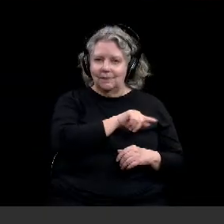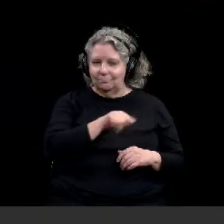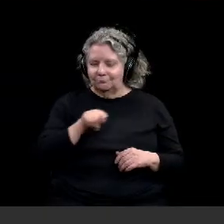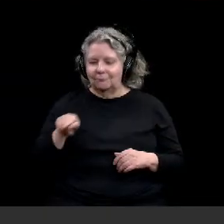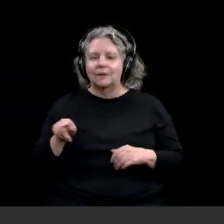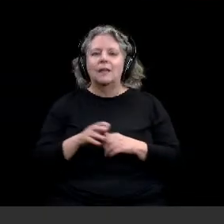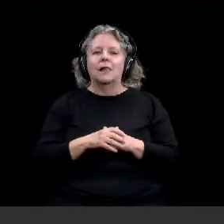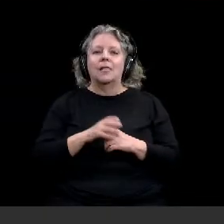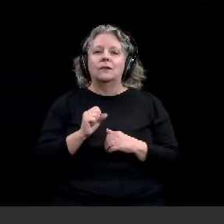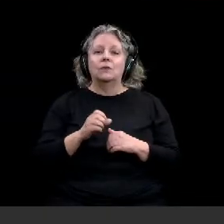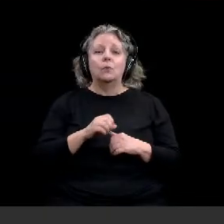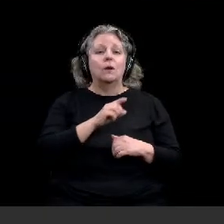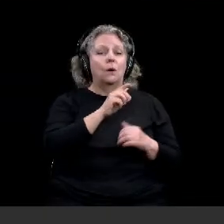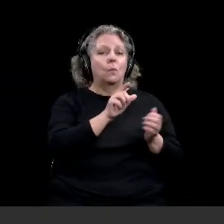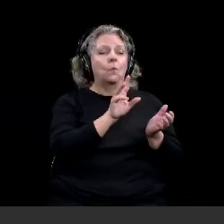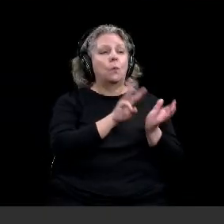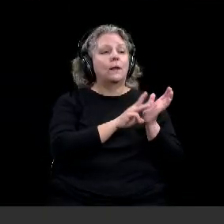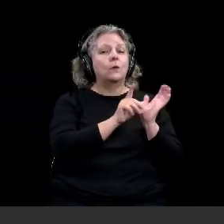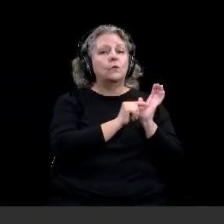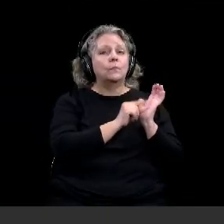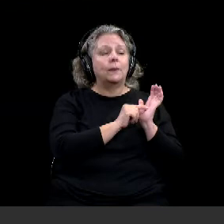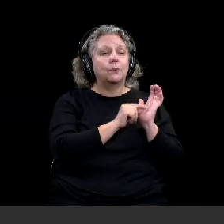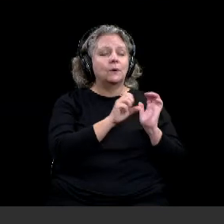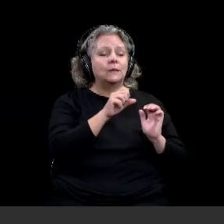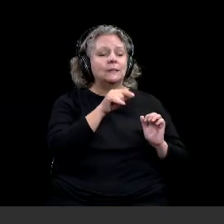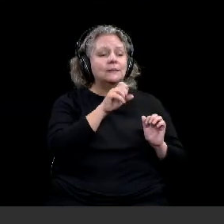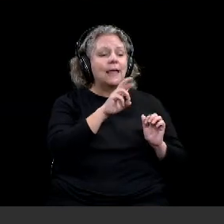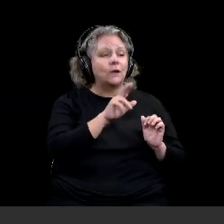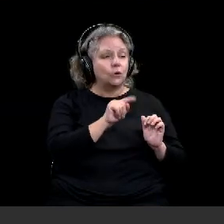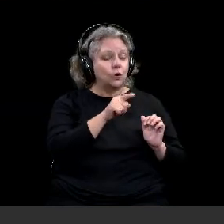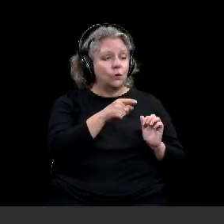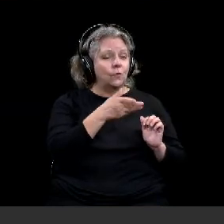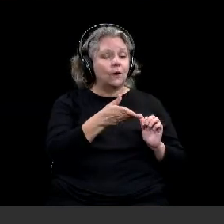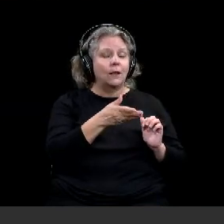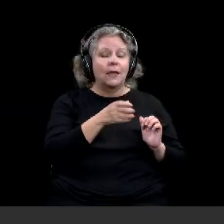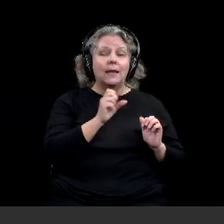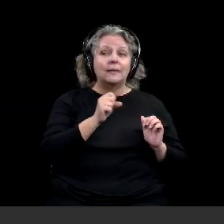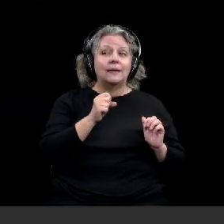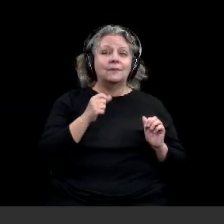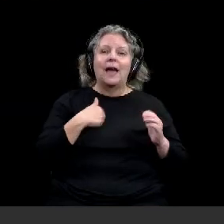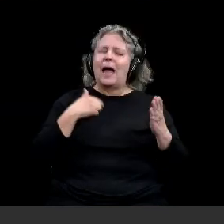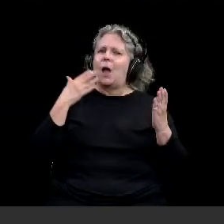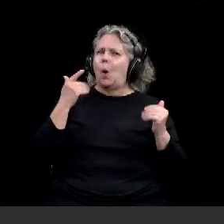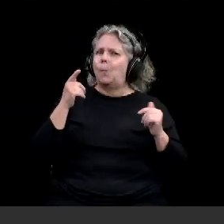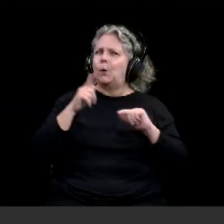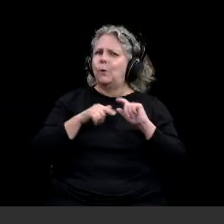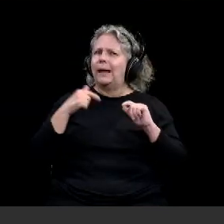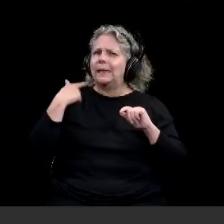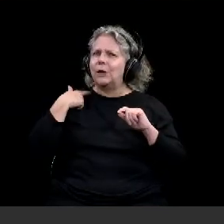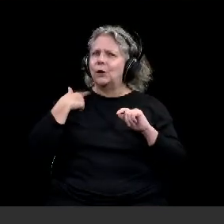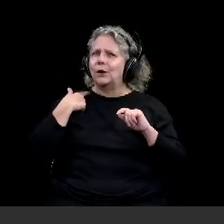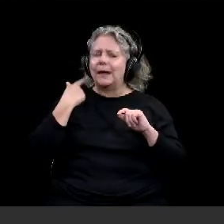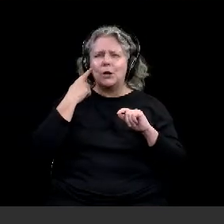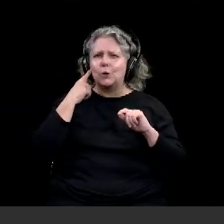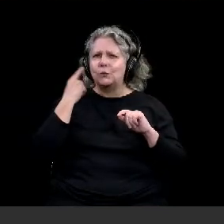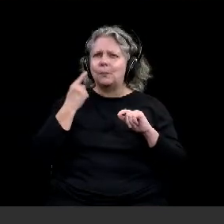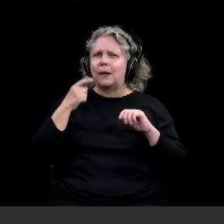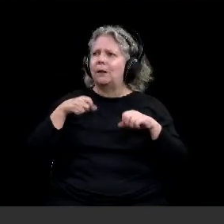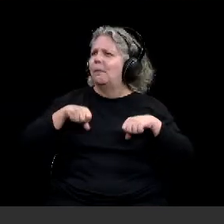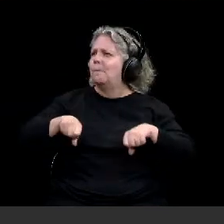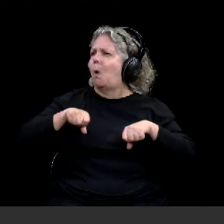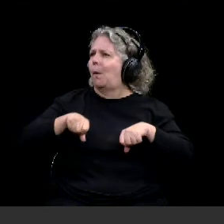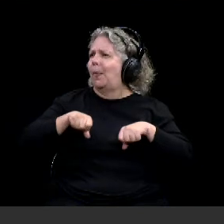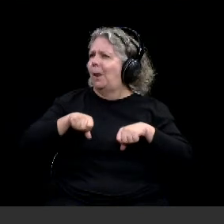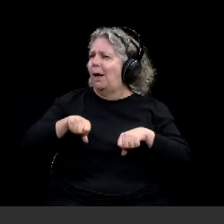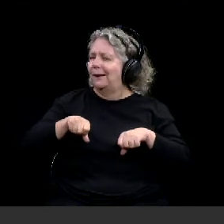Yes, hello. I hope you can't hear the lawnmower in the background. My question is for Ascension Providence, as